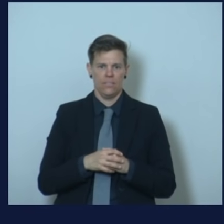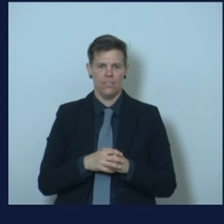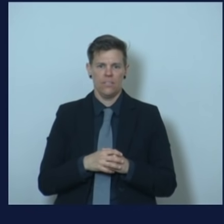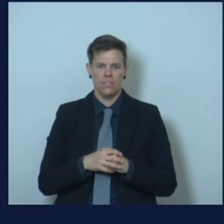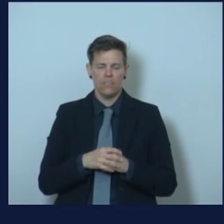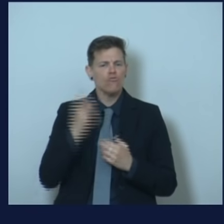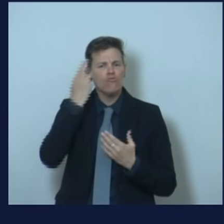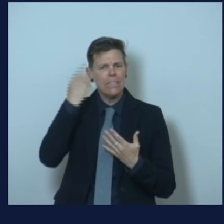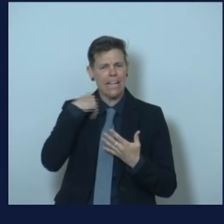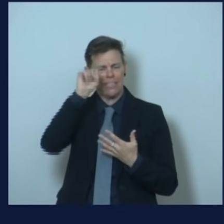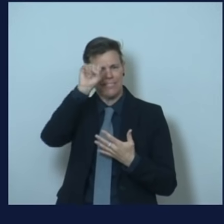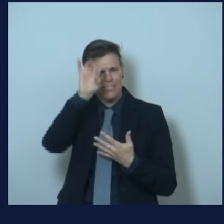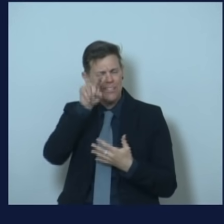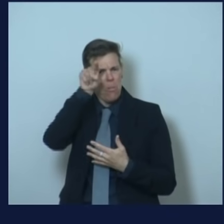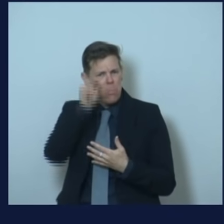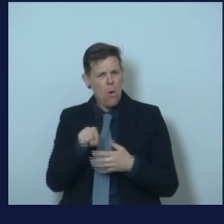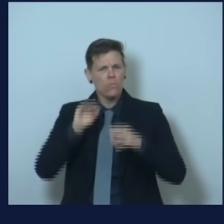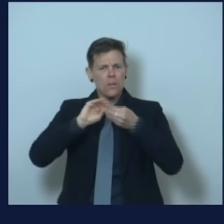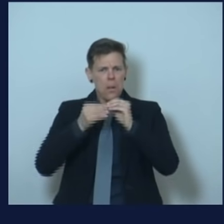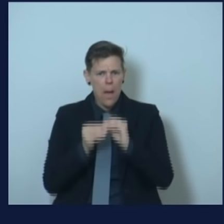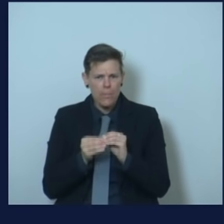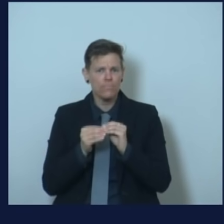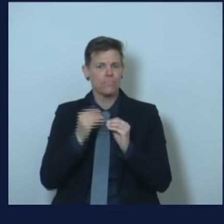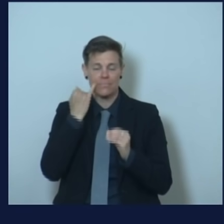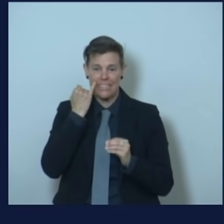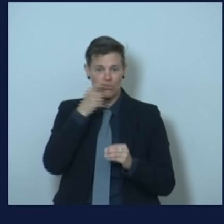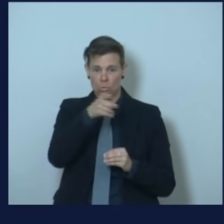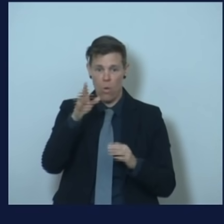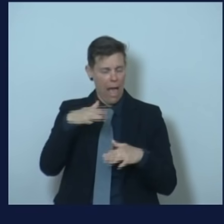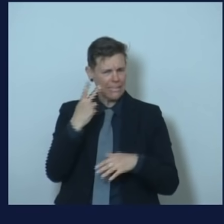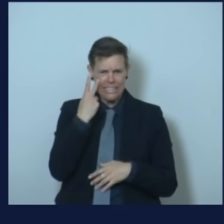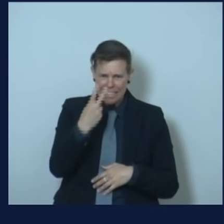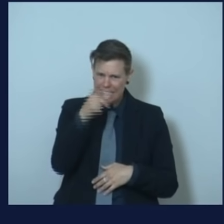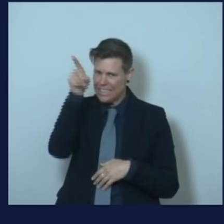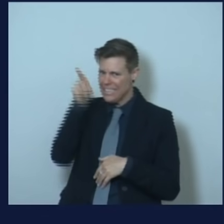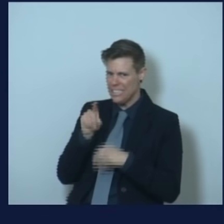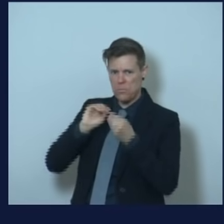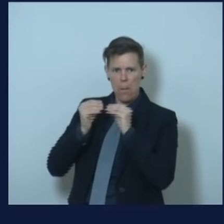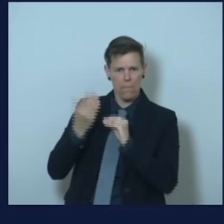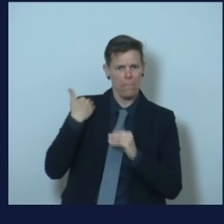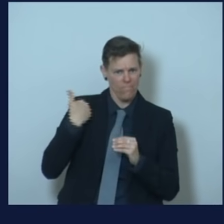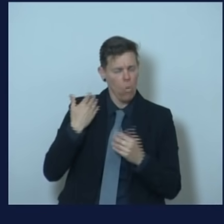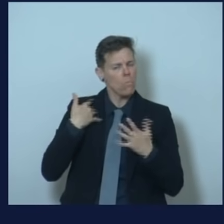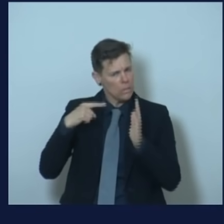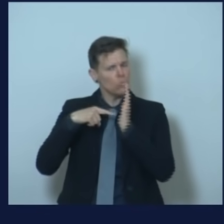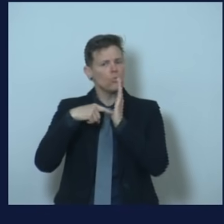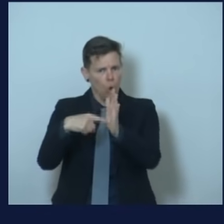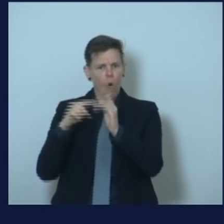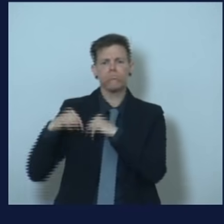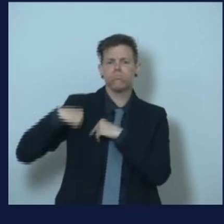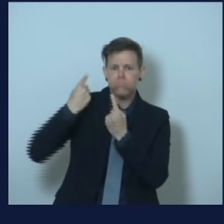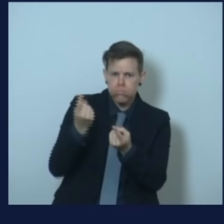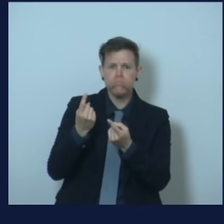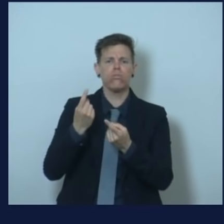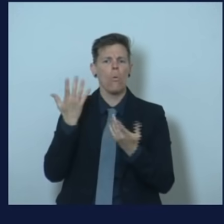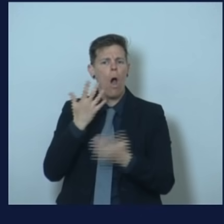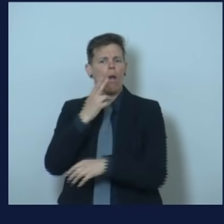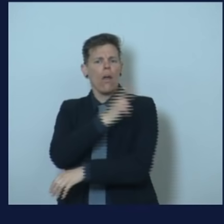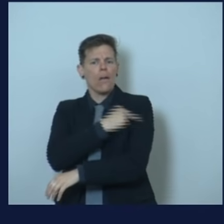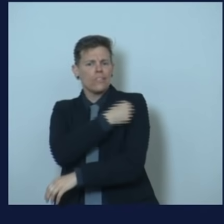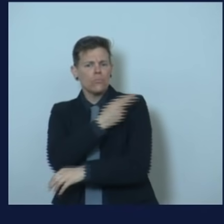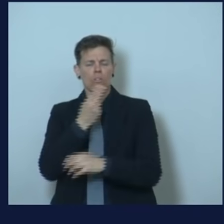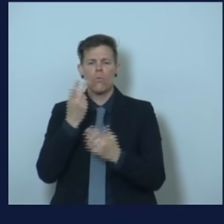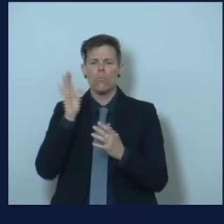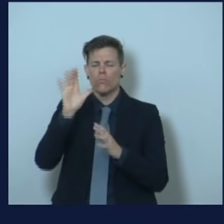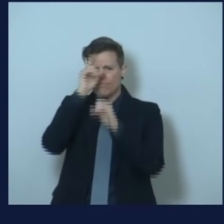first time. Early in the briefings, we laid a foundation about what our hospital resources look like. New Mexico